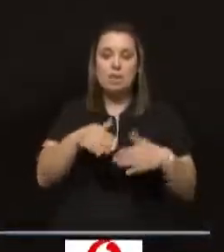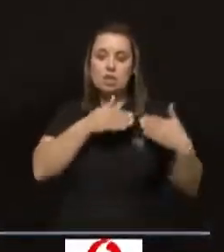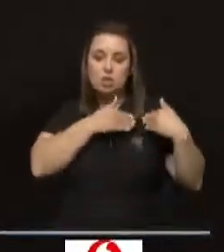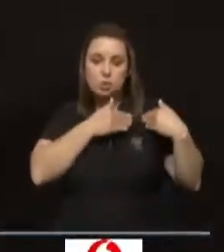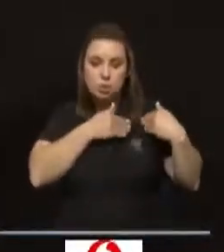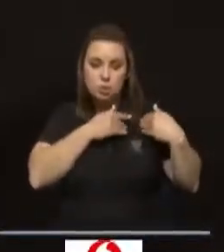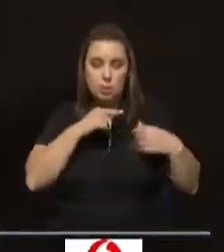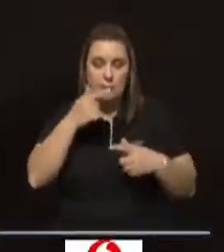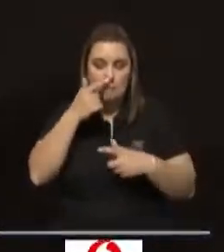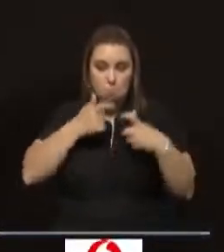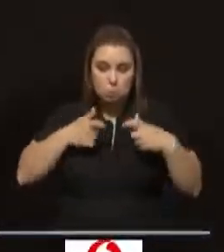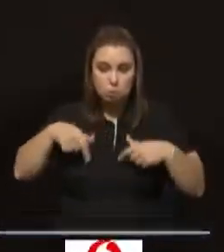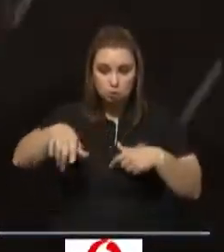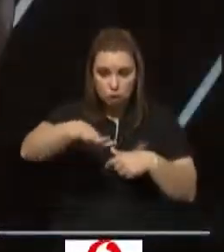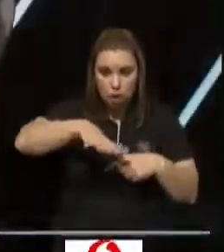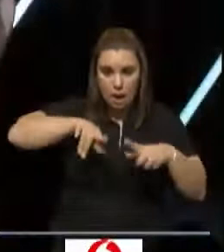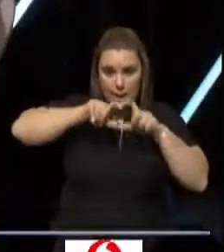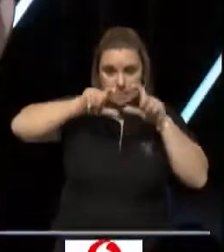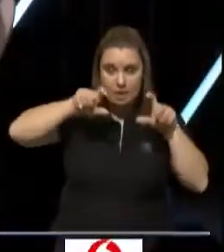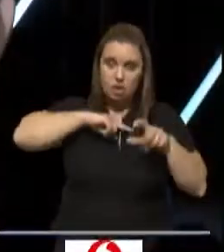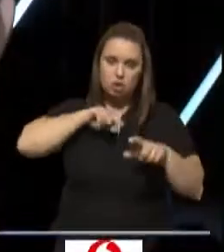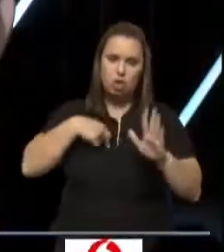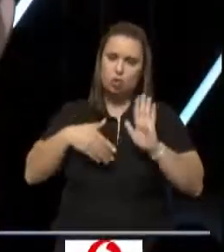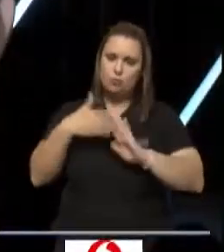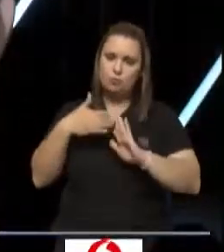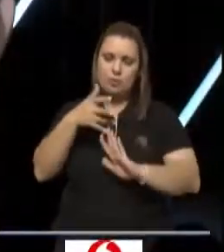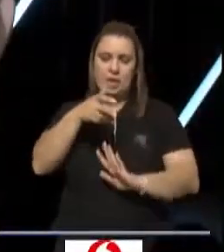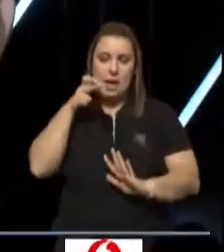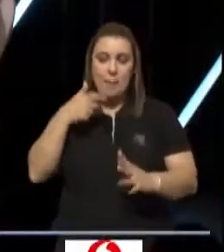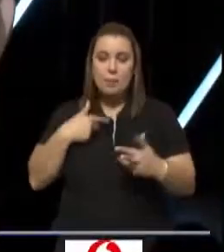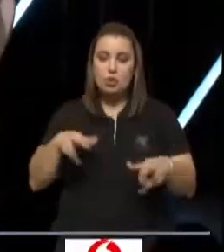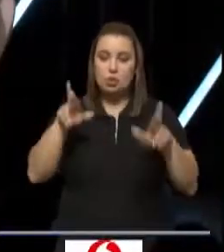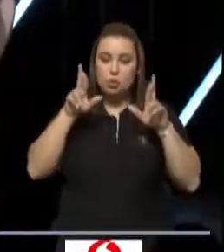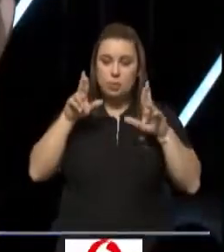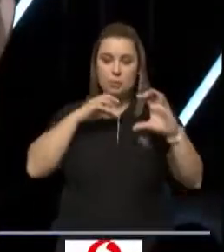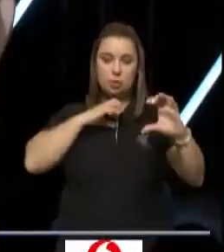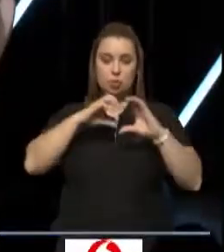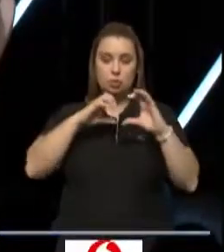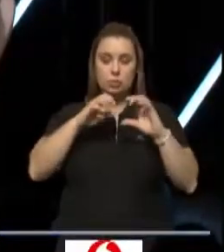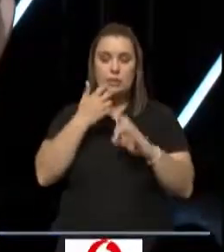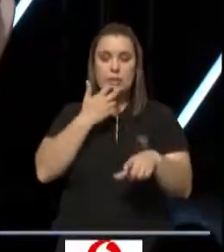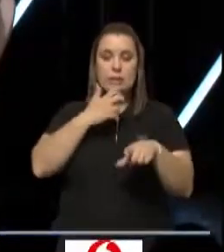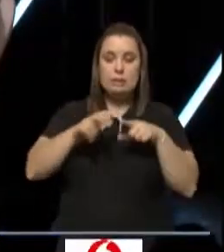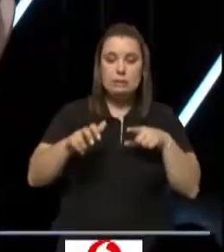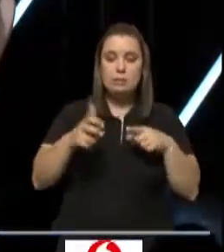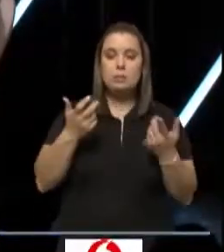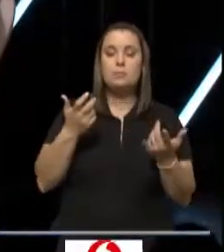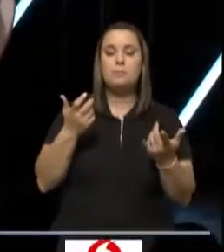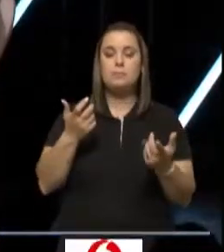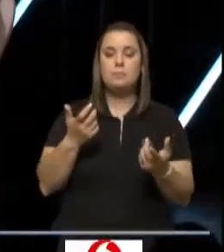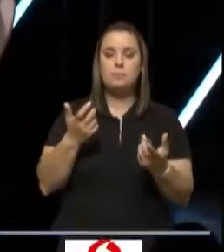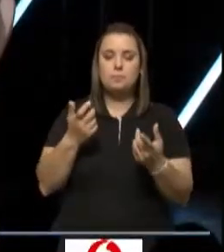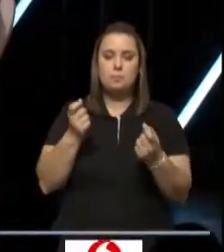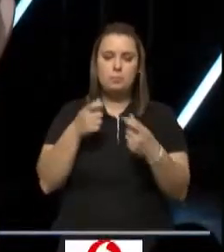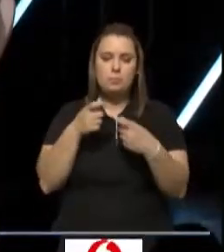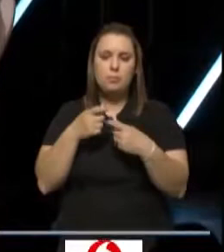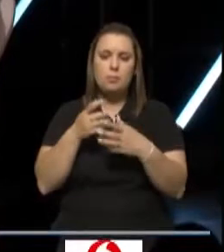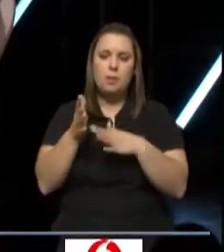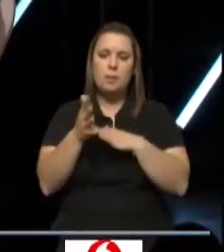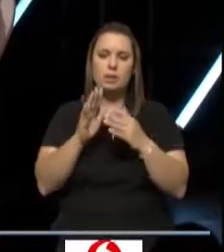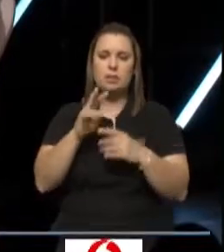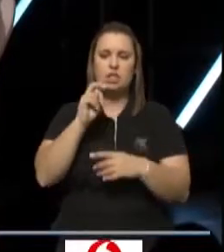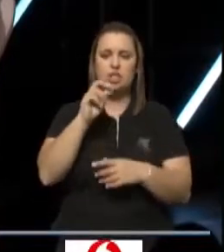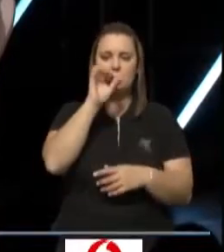we've been up in the top for 30 years, but we're going to now we have problems with